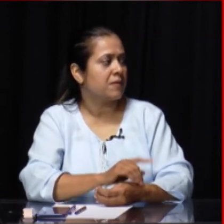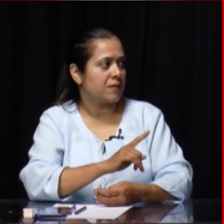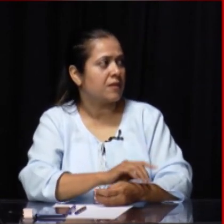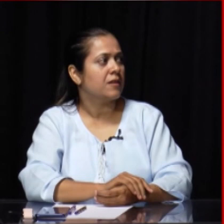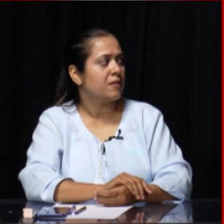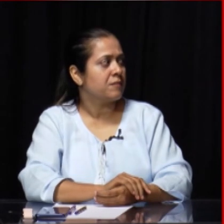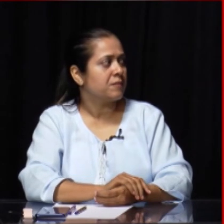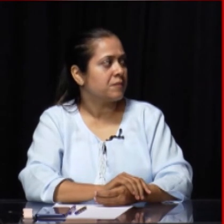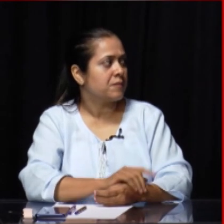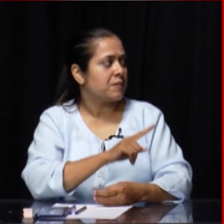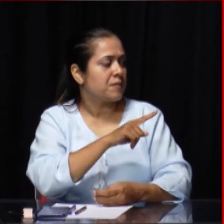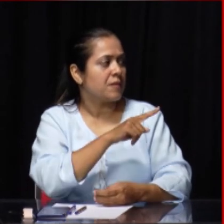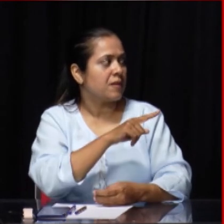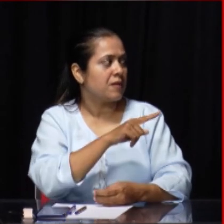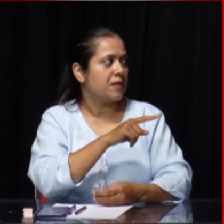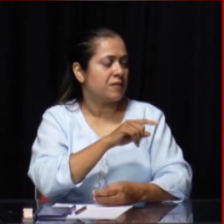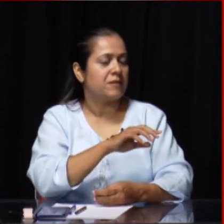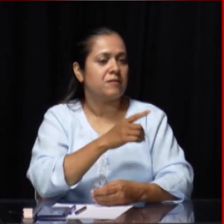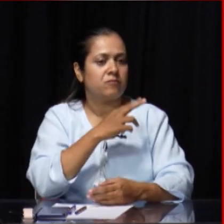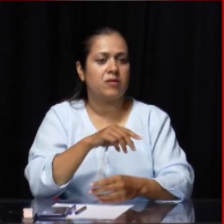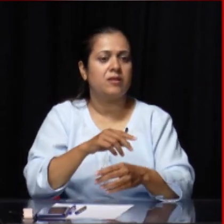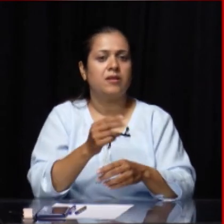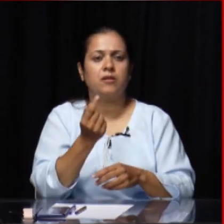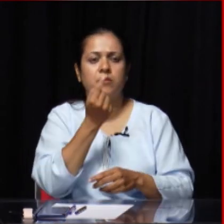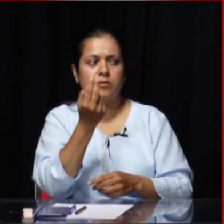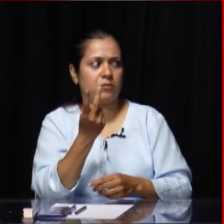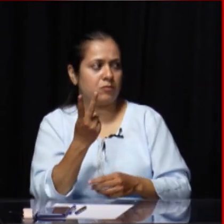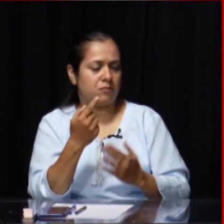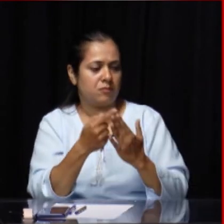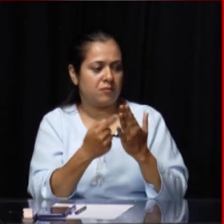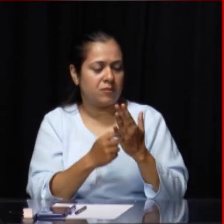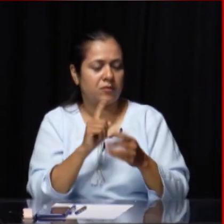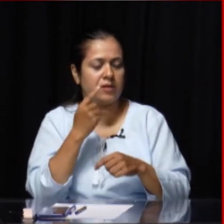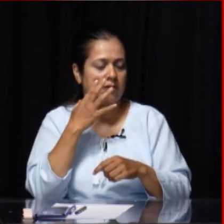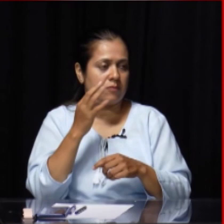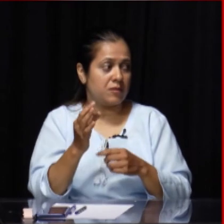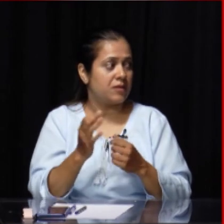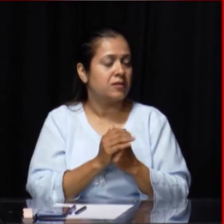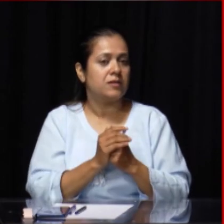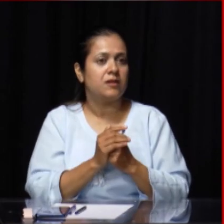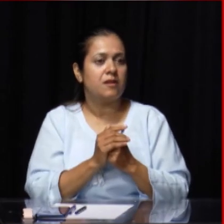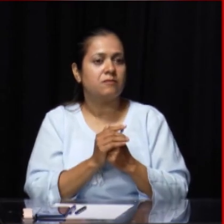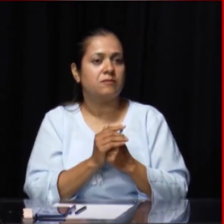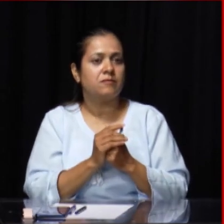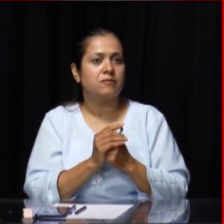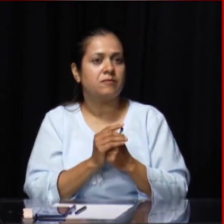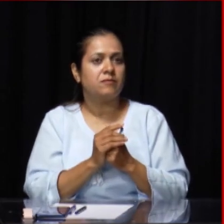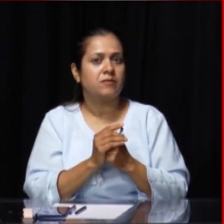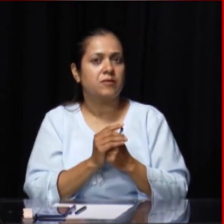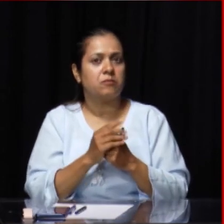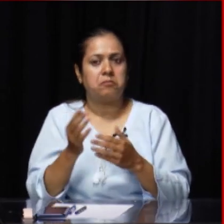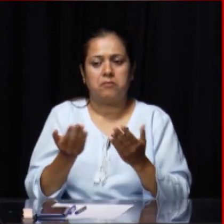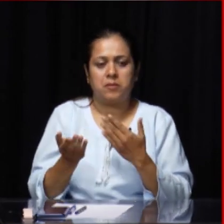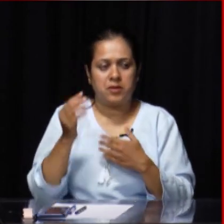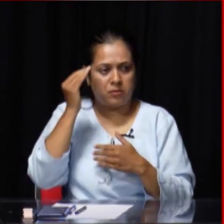I'll tell you. From this you will understand. 2-3 points I'll make. One, very important what you first said, whether